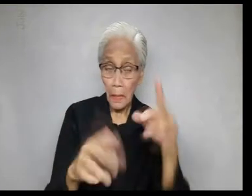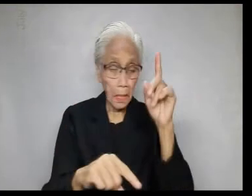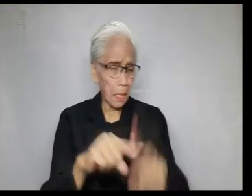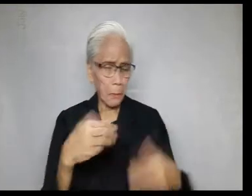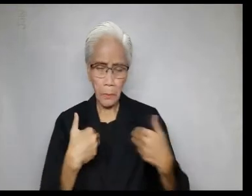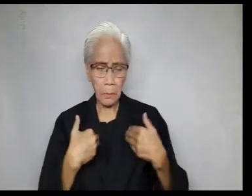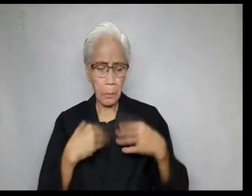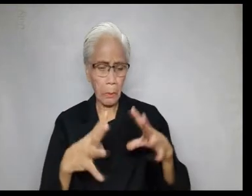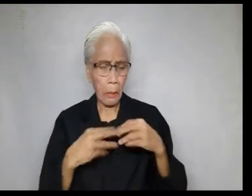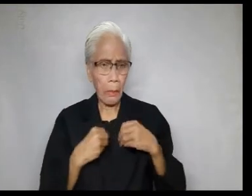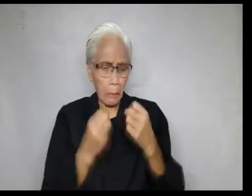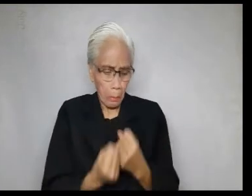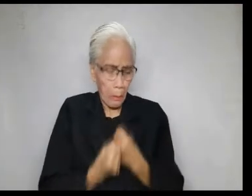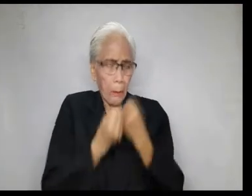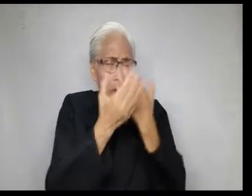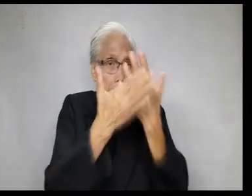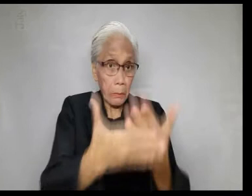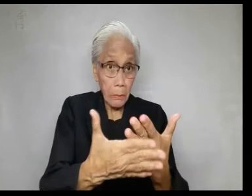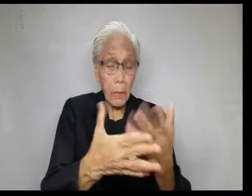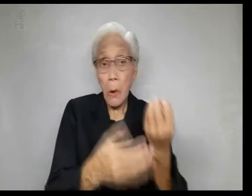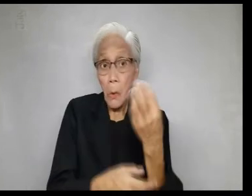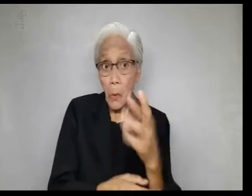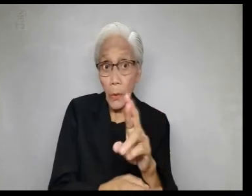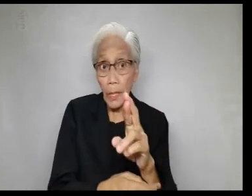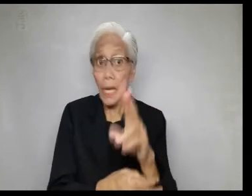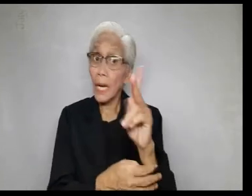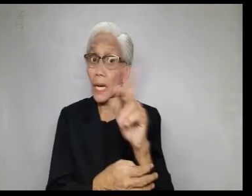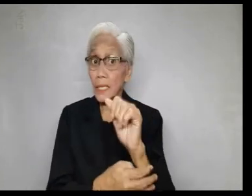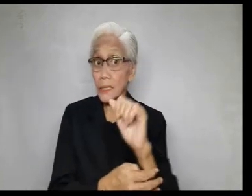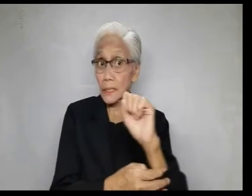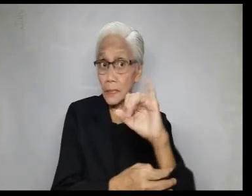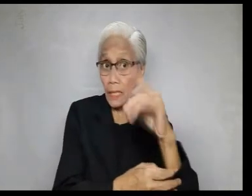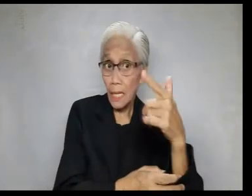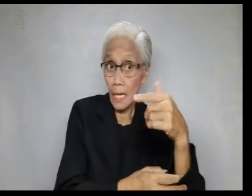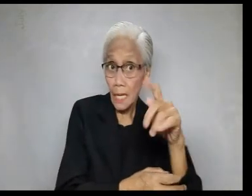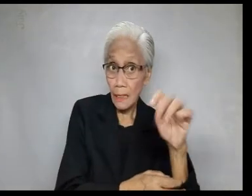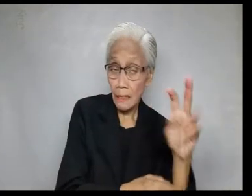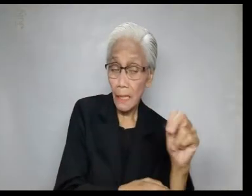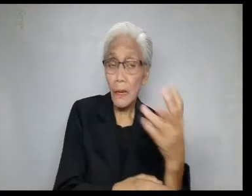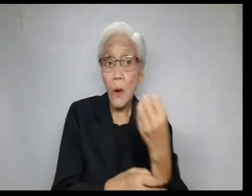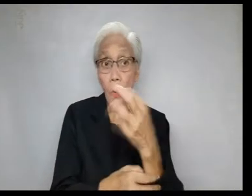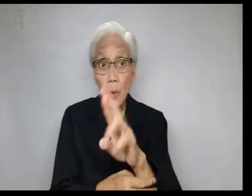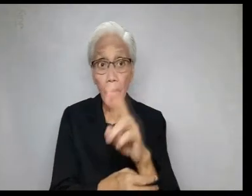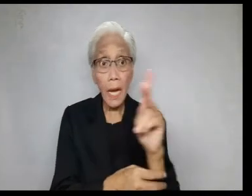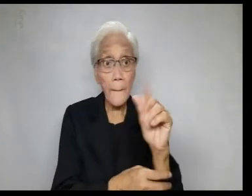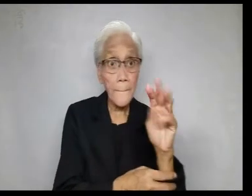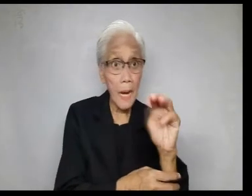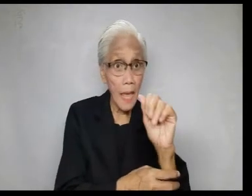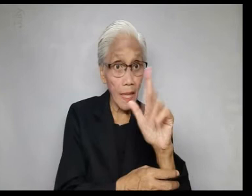or she has not absorbed yet the commitment, or in the vernacular, the kasasigatan,